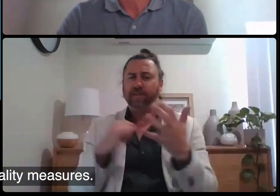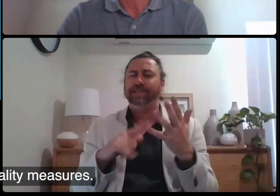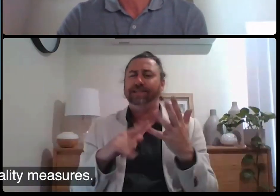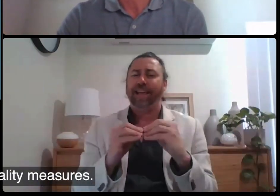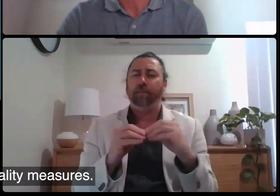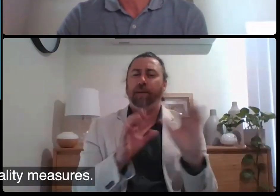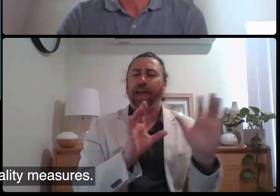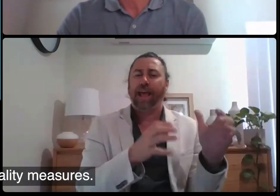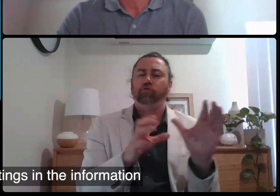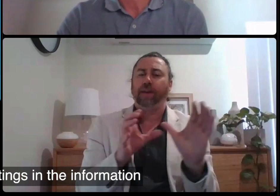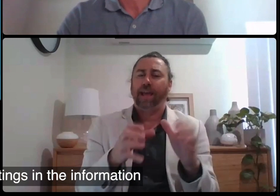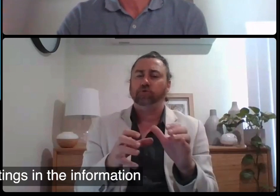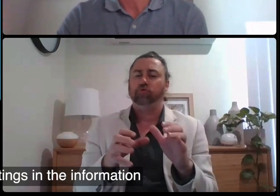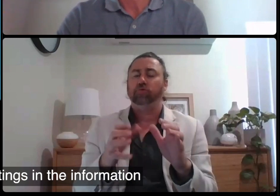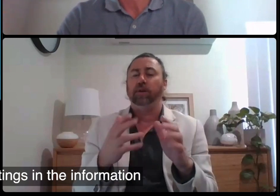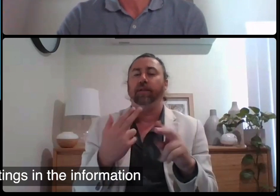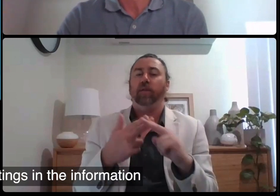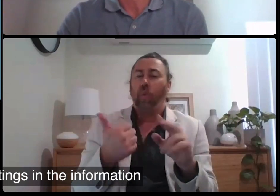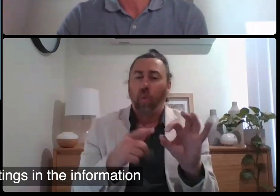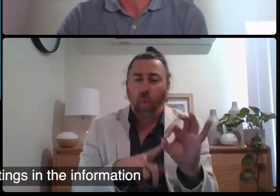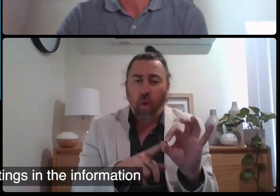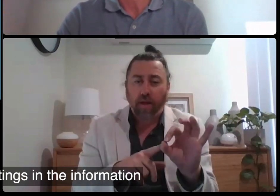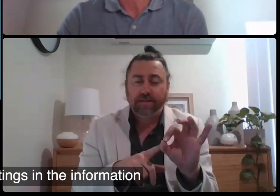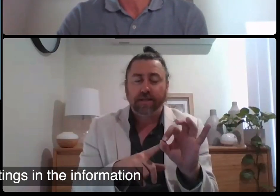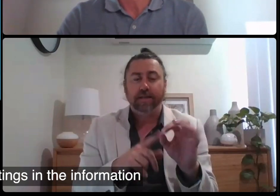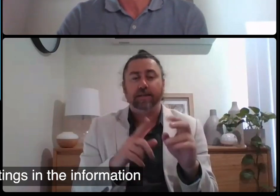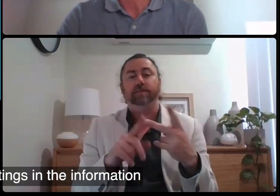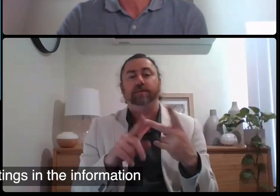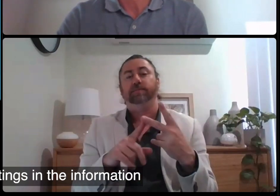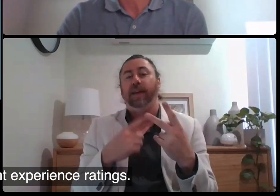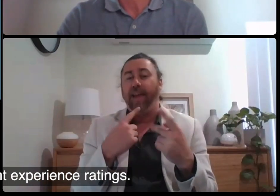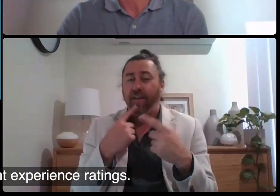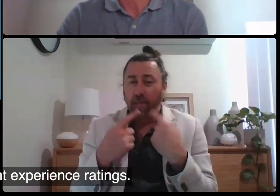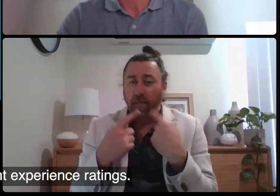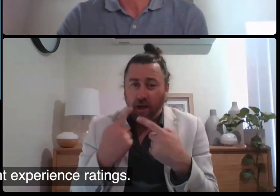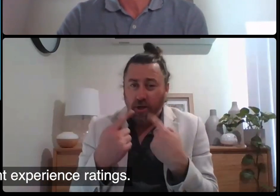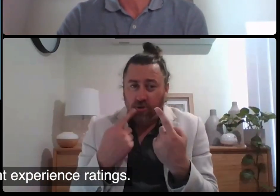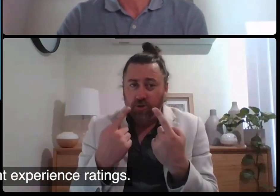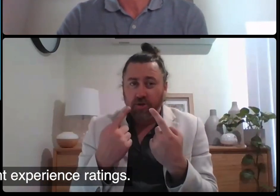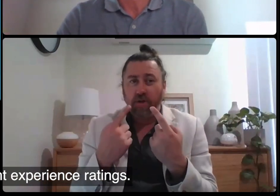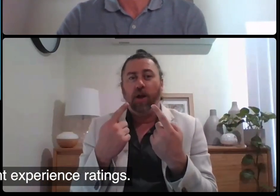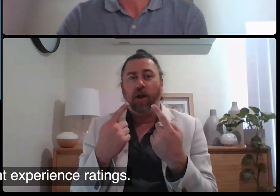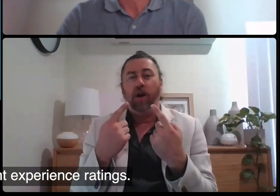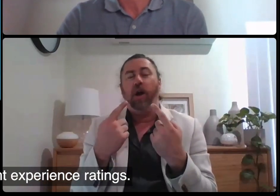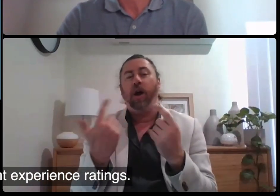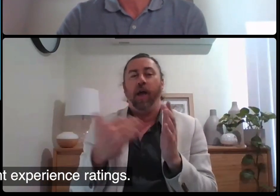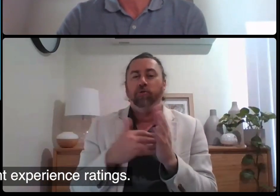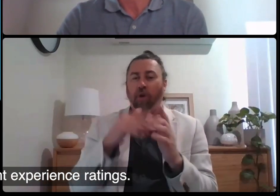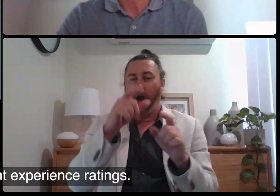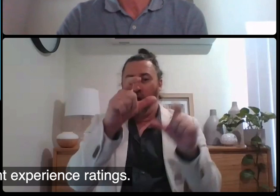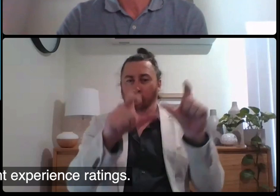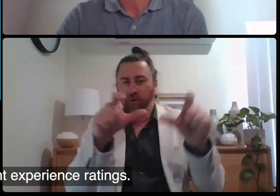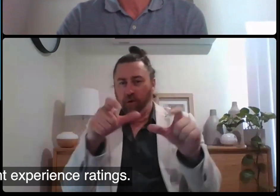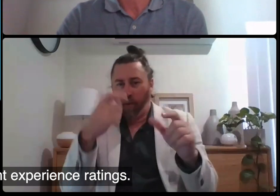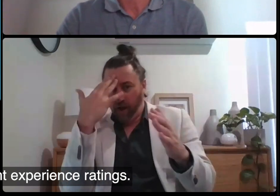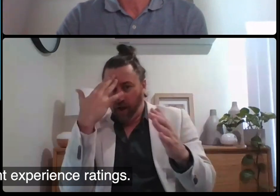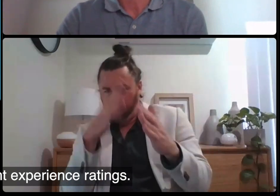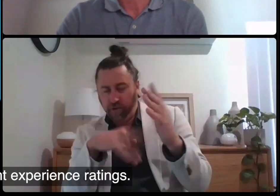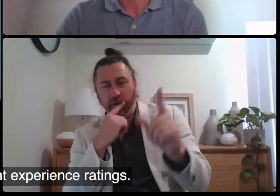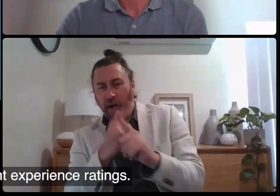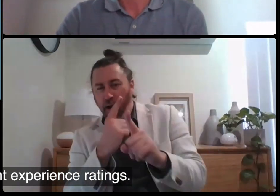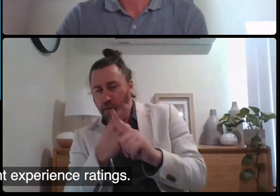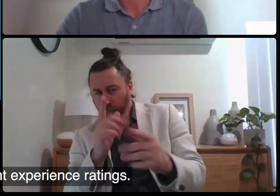displayed for quality measures. You'll still have those ratings and the information accompanying consumer experience,